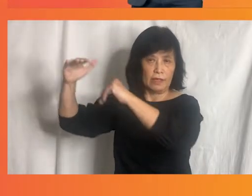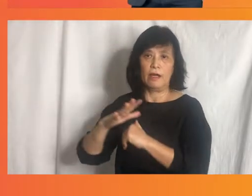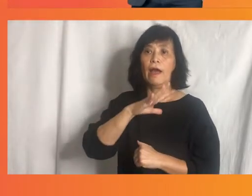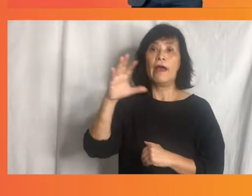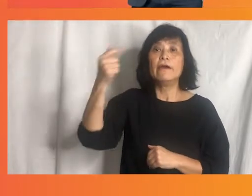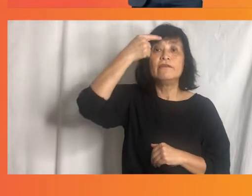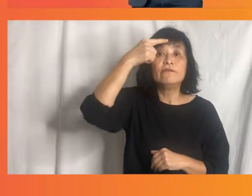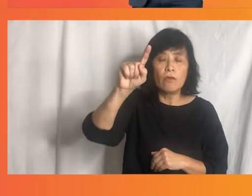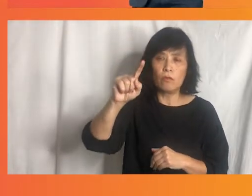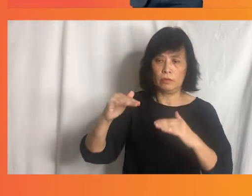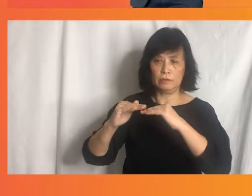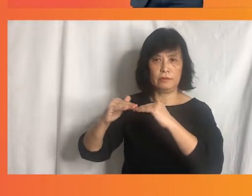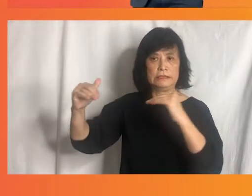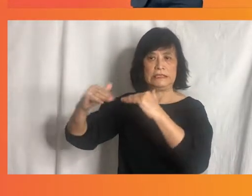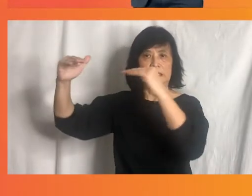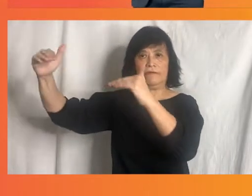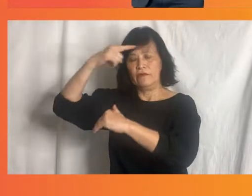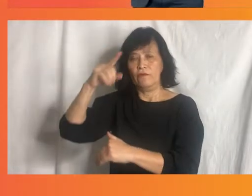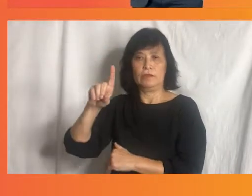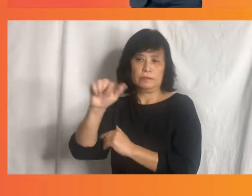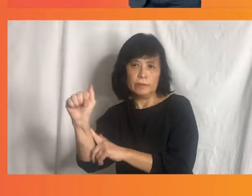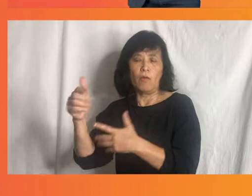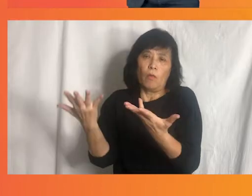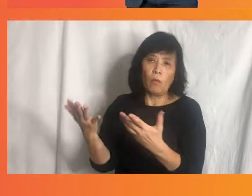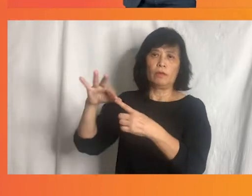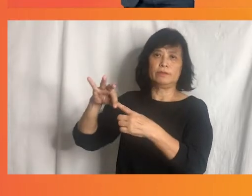consider for the different levels of disability or special needs.